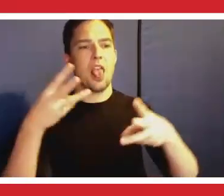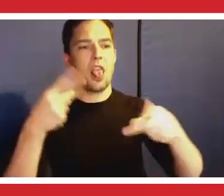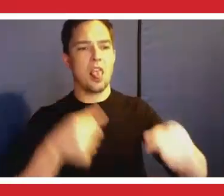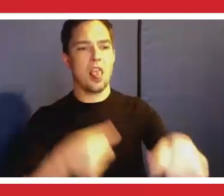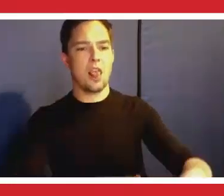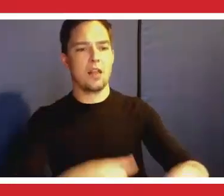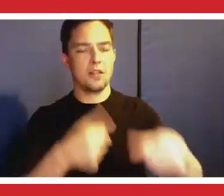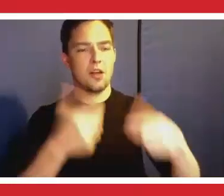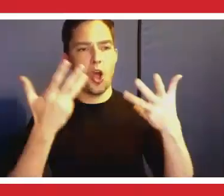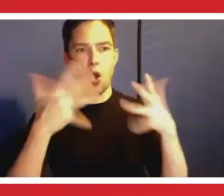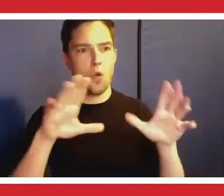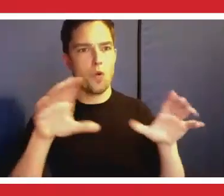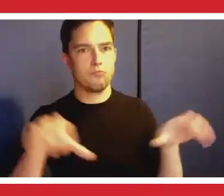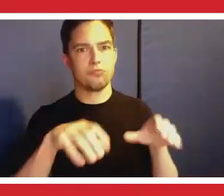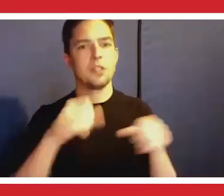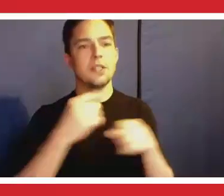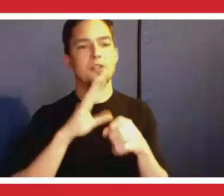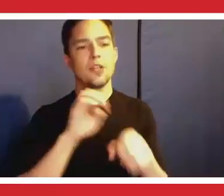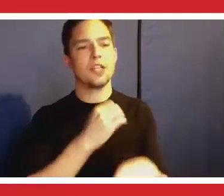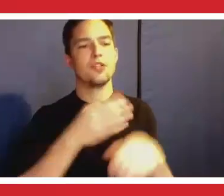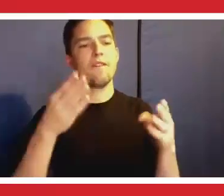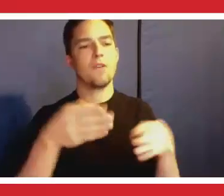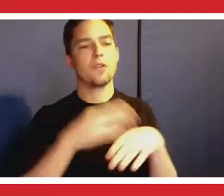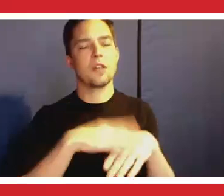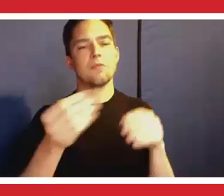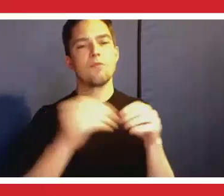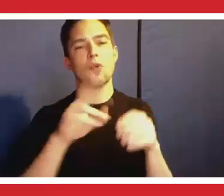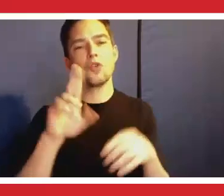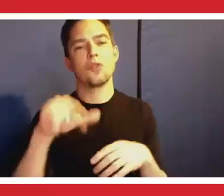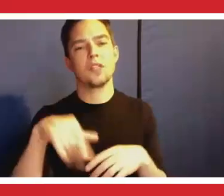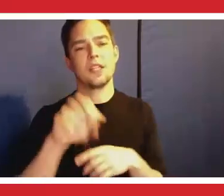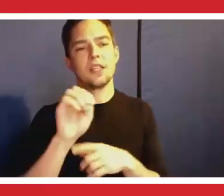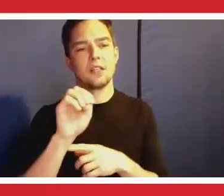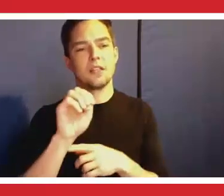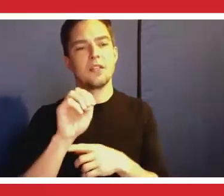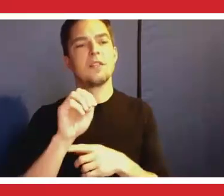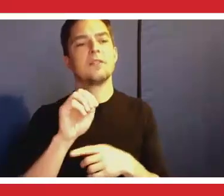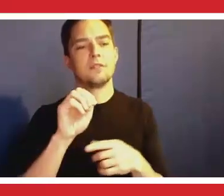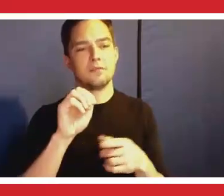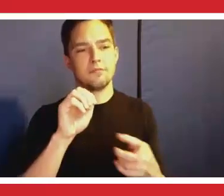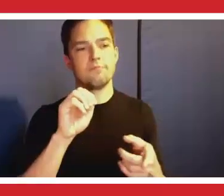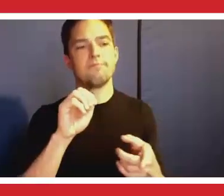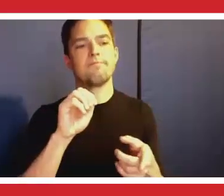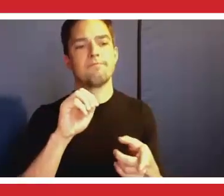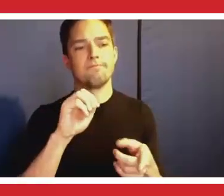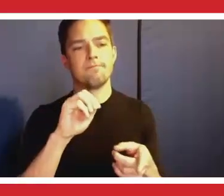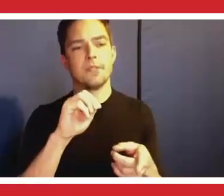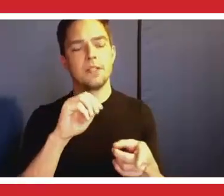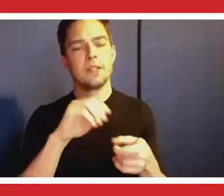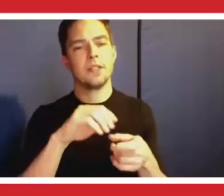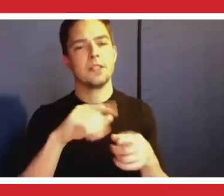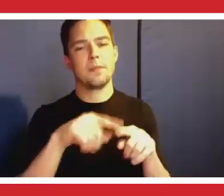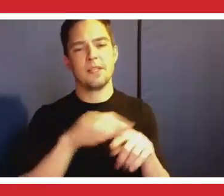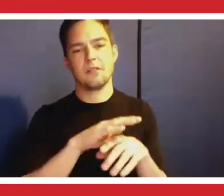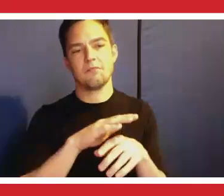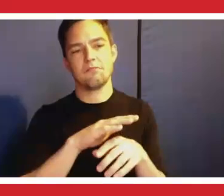Which means that then that energy can go into some of those more unique local problems that different countries face, depending on their own economics,